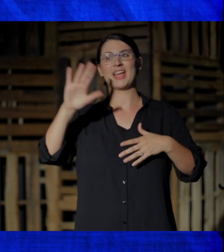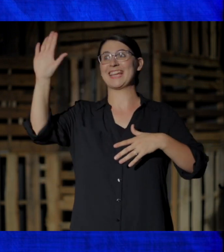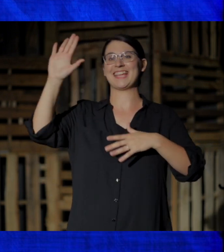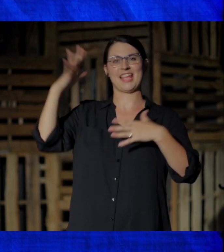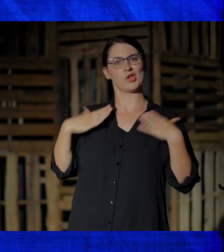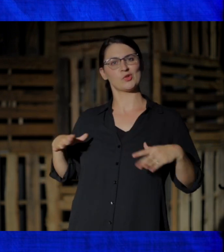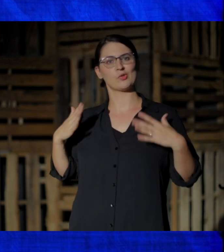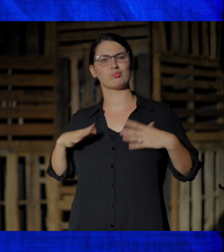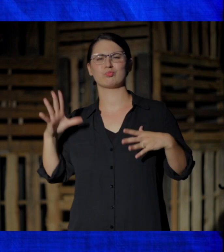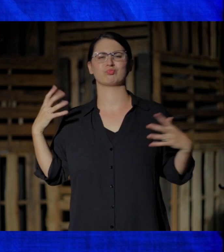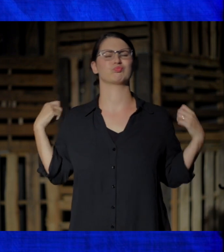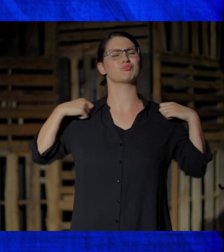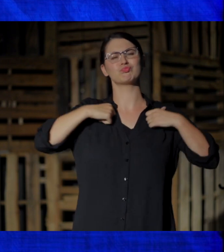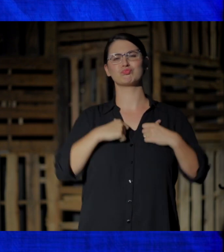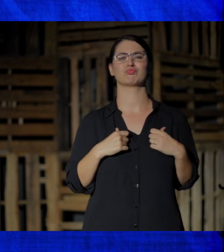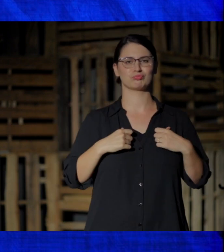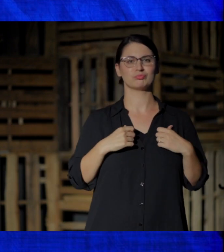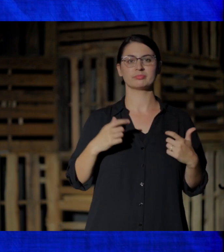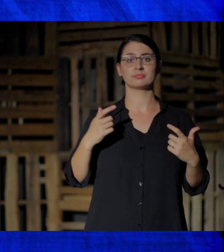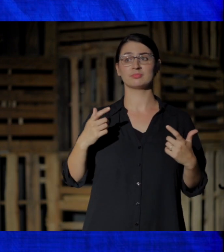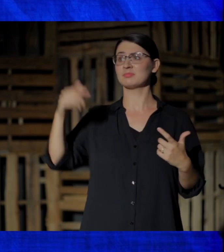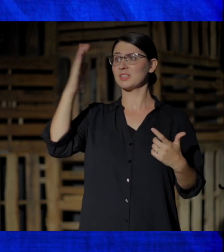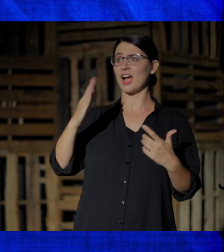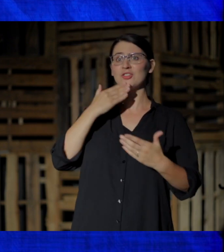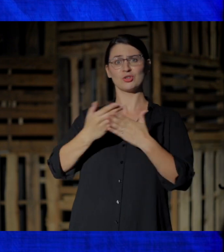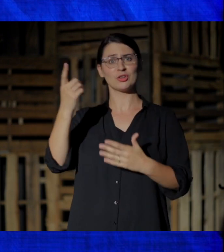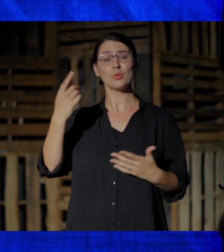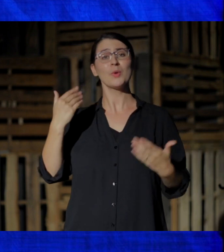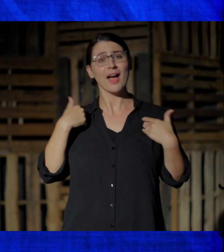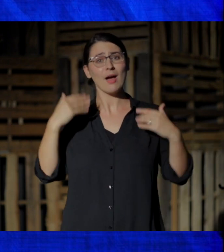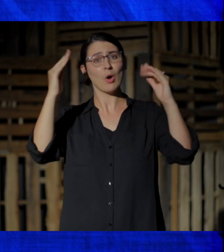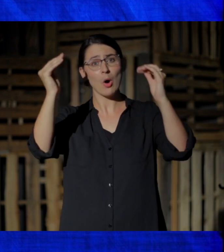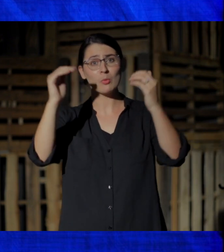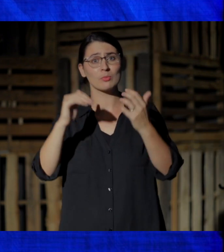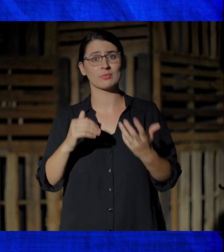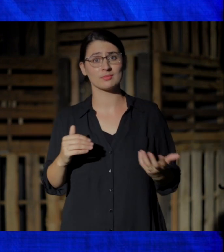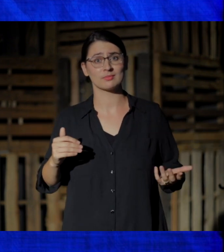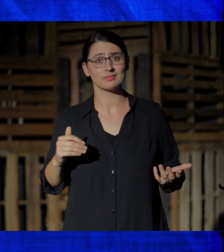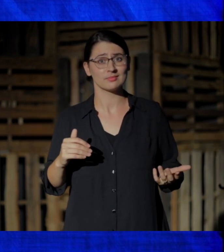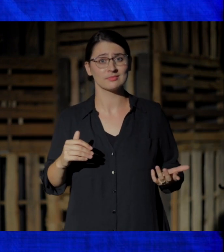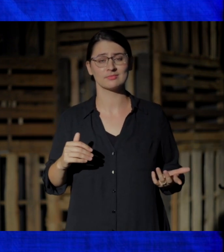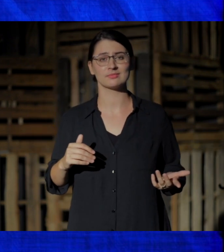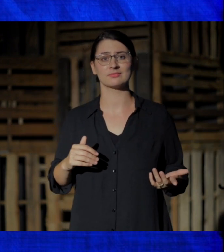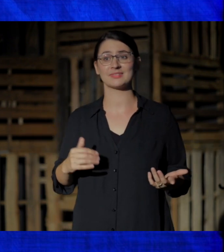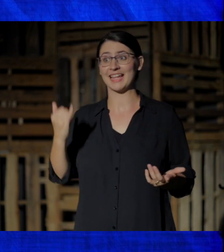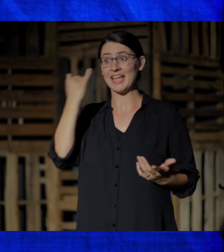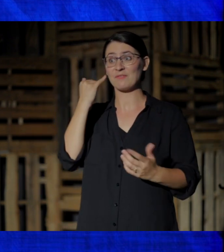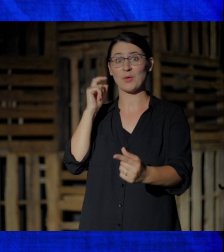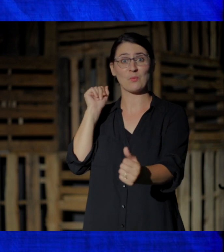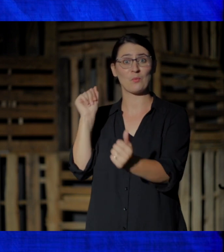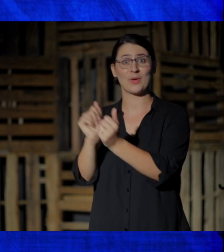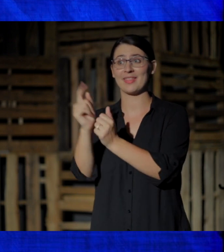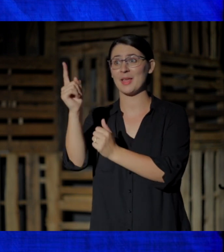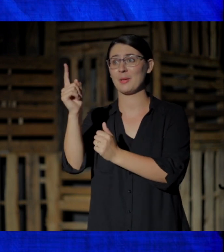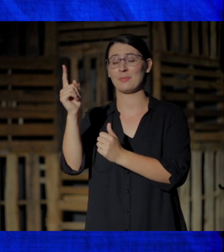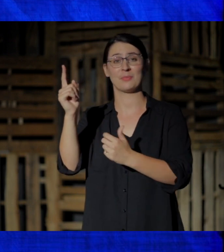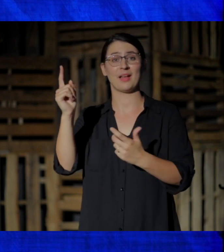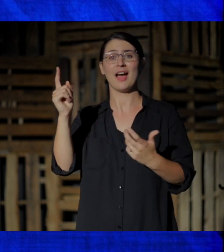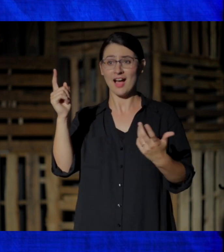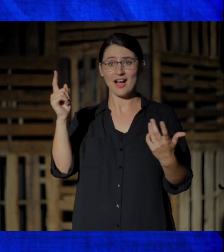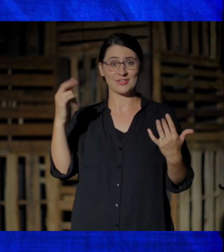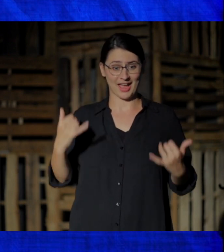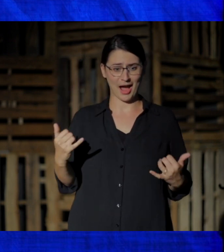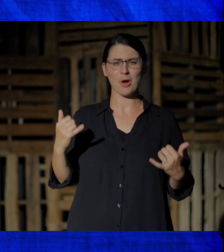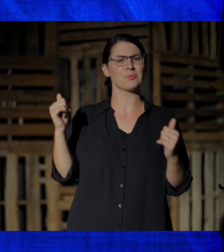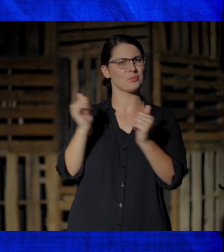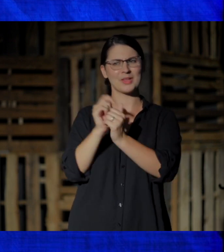That is the goodness of God. And so we have that hope. If I'm with him, then I will always be with him. Romans chapter 8, even